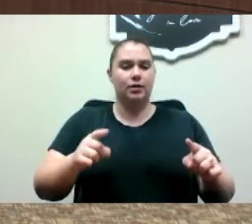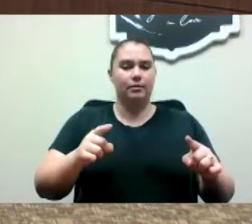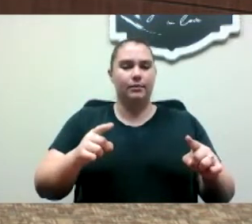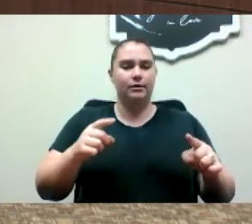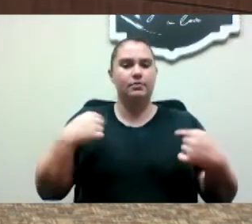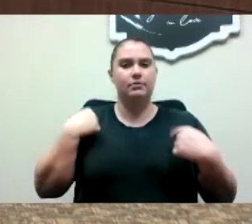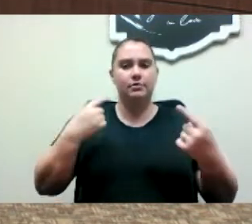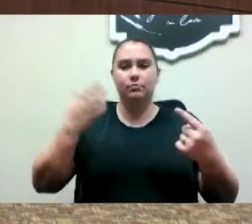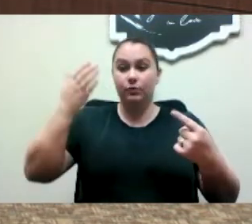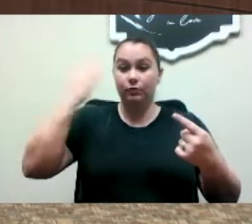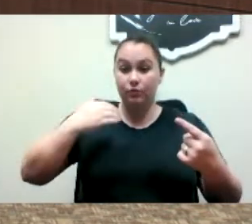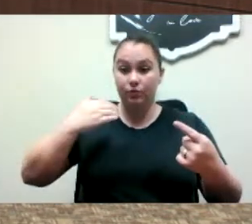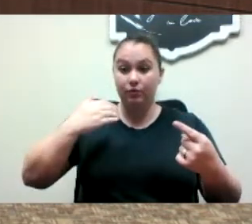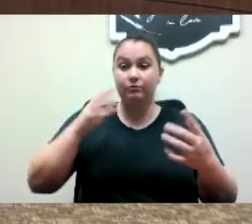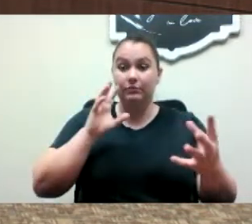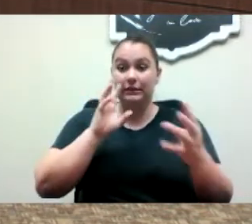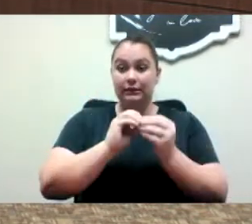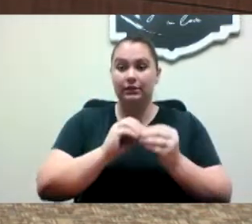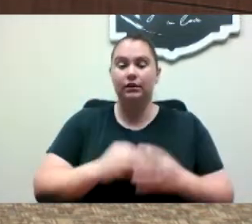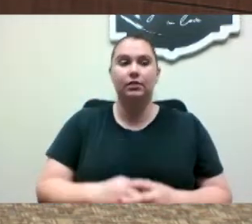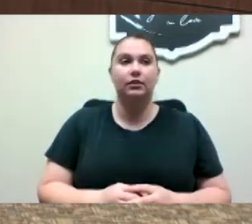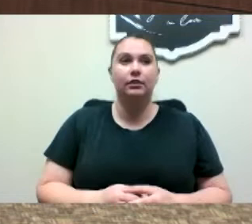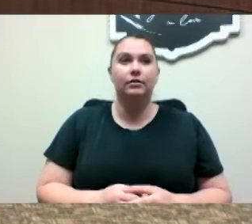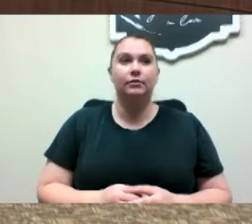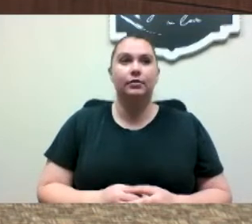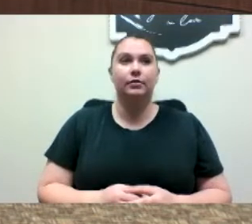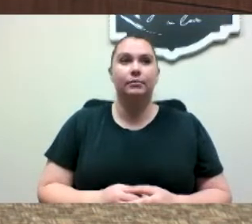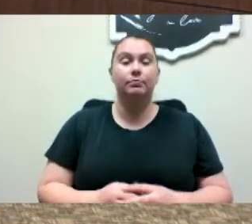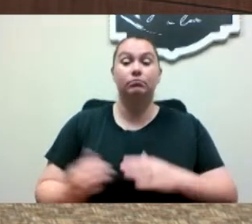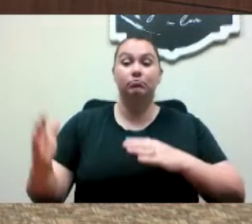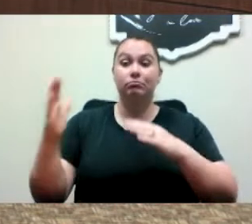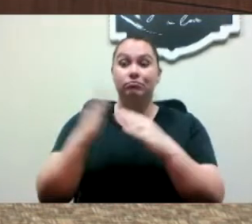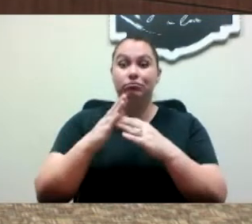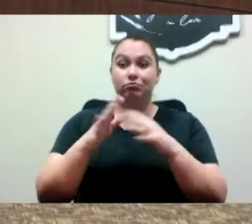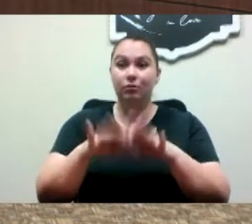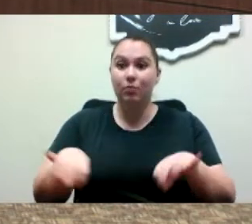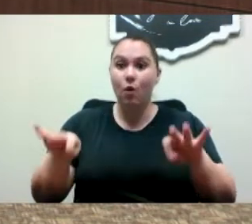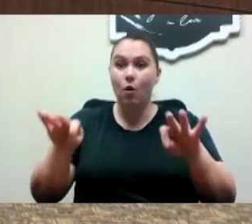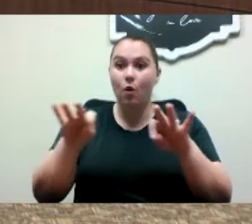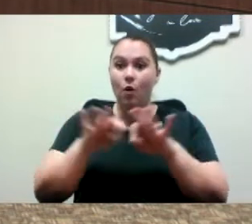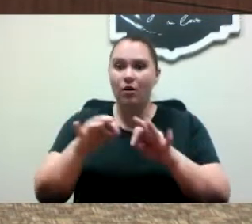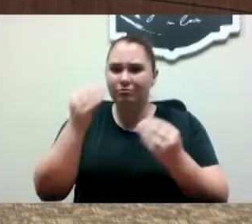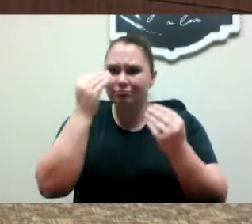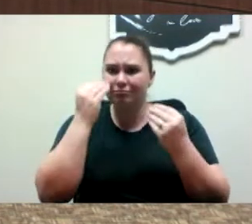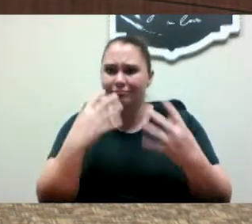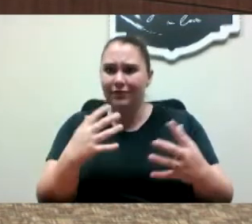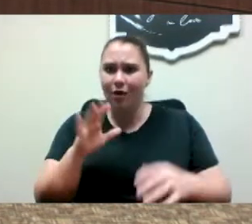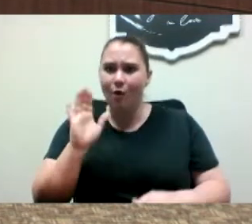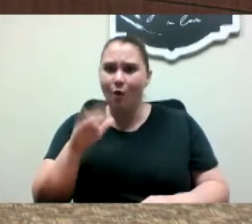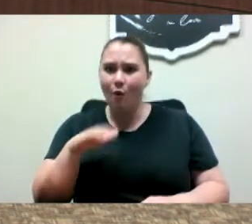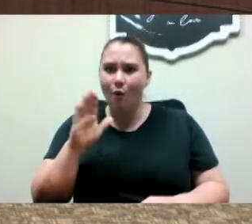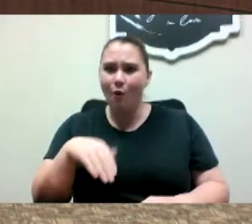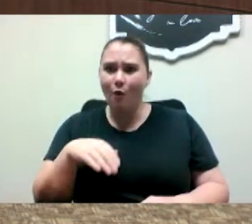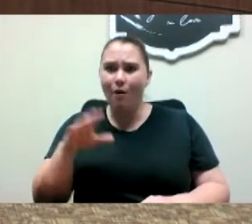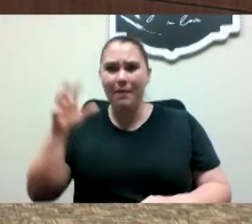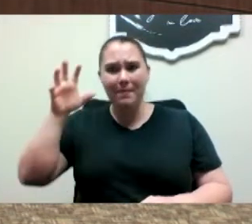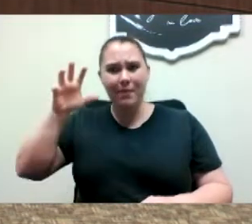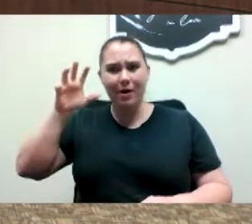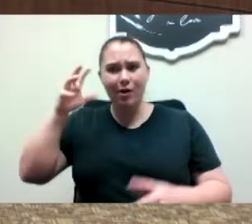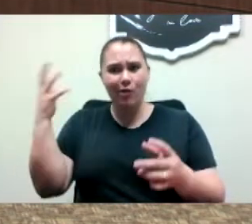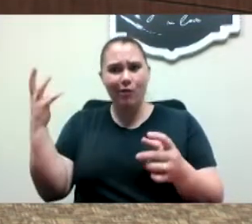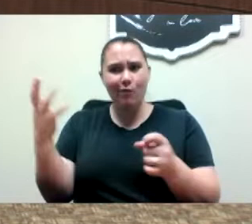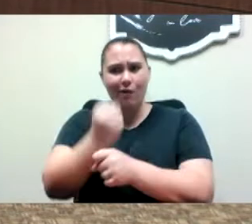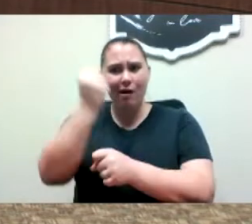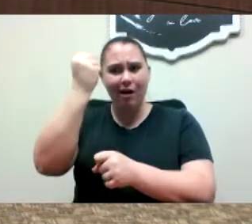And I guess the biggest thing that's happened since we last met is you guys hit a home run. Yeah. So congratulations, it's great for